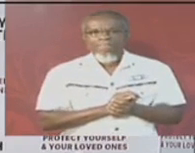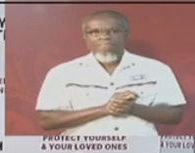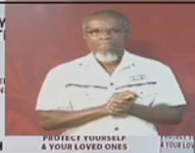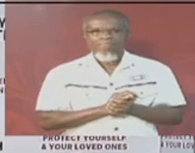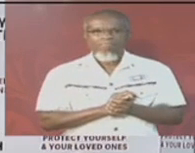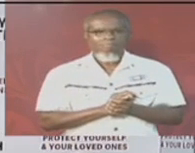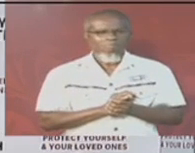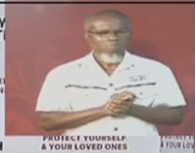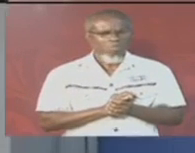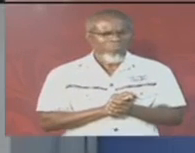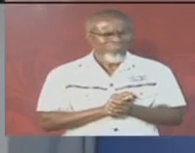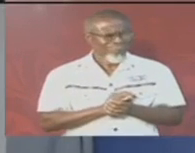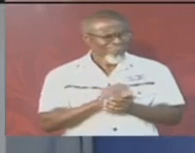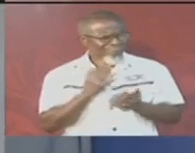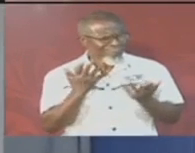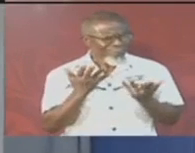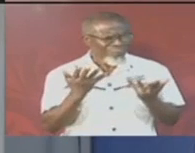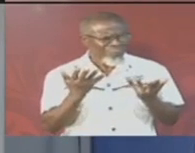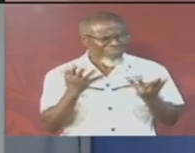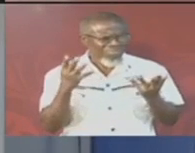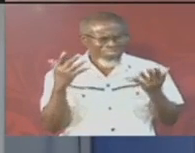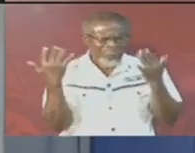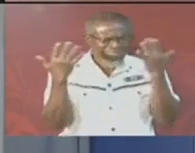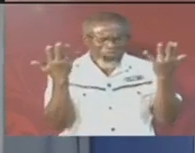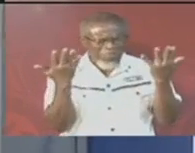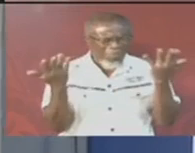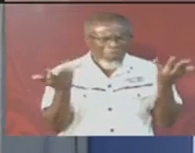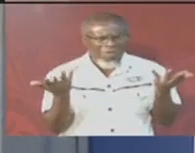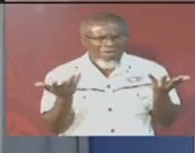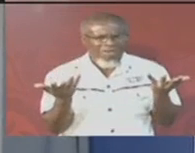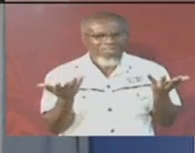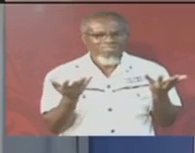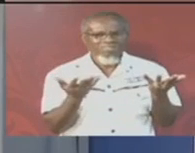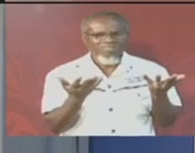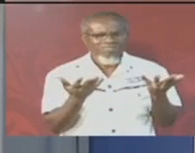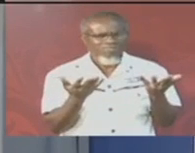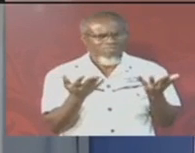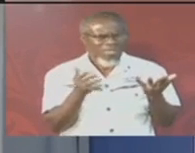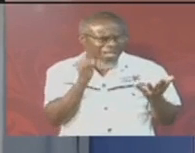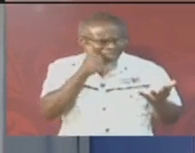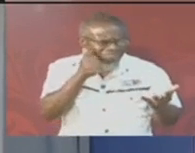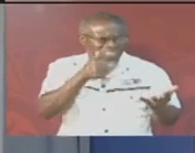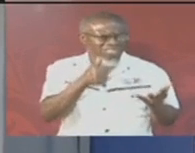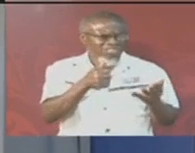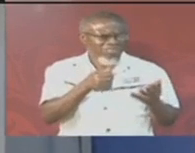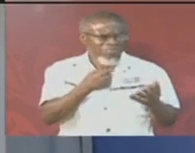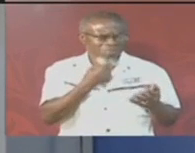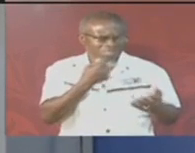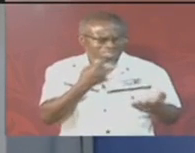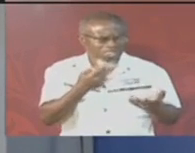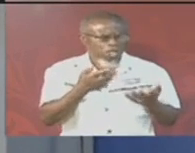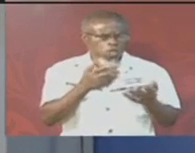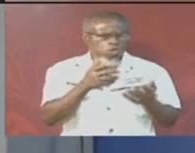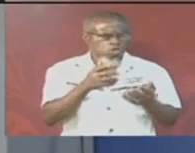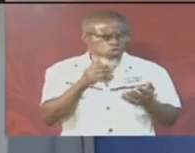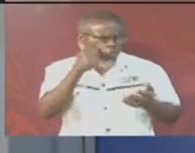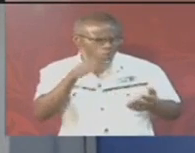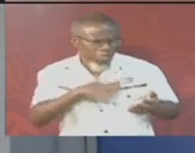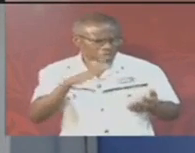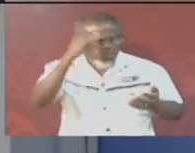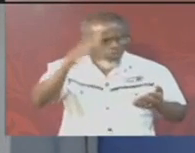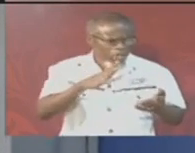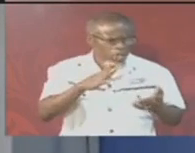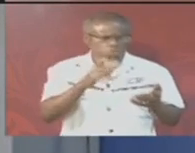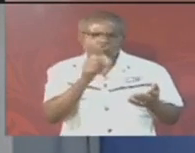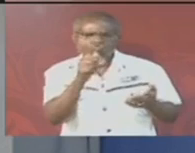I'm a little perplexed by the question, however, because we on a daily basis give the age and sex breakdown of the persons who have